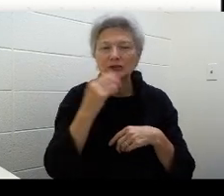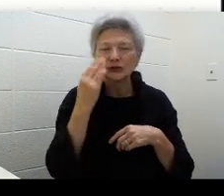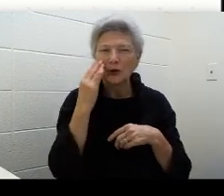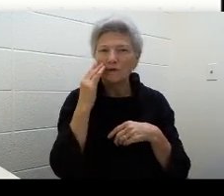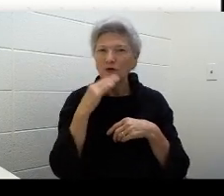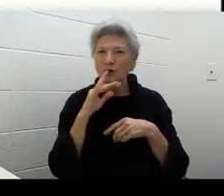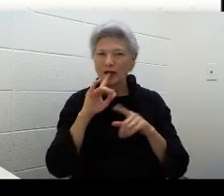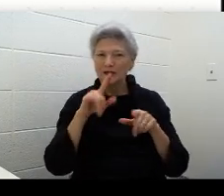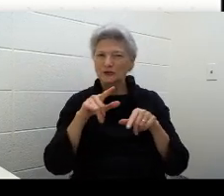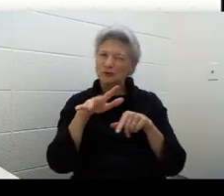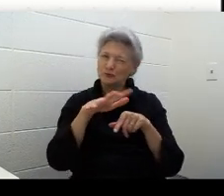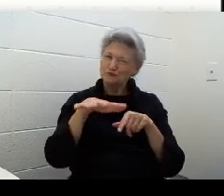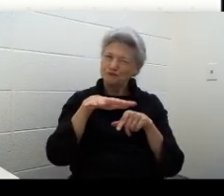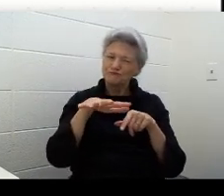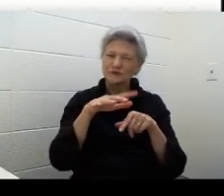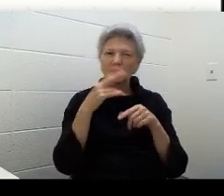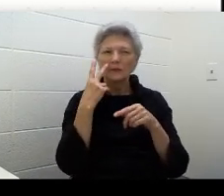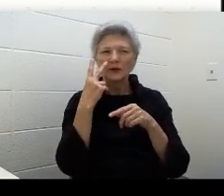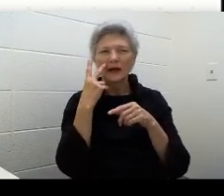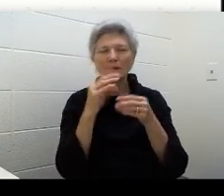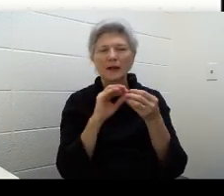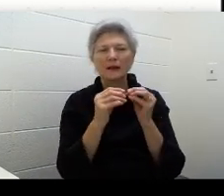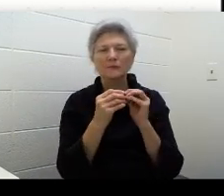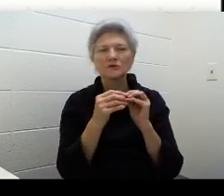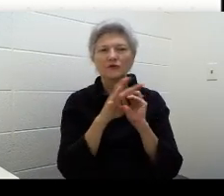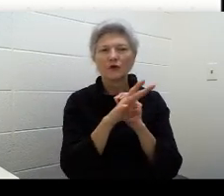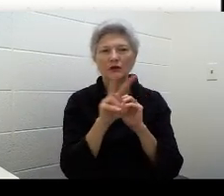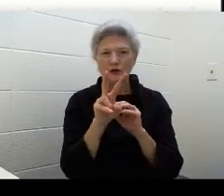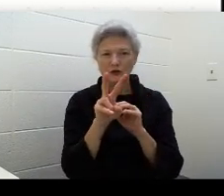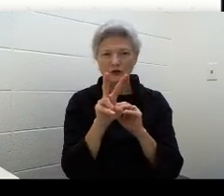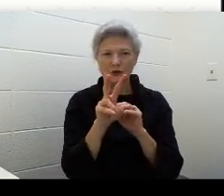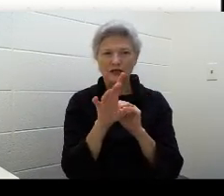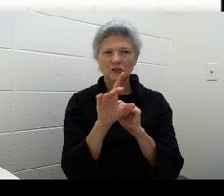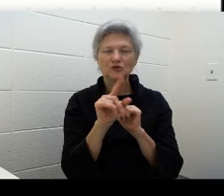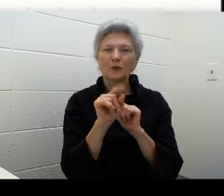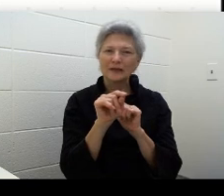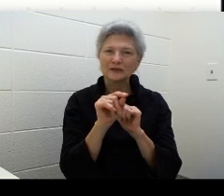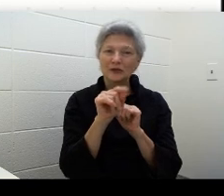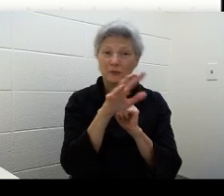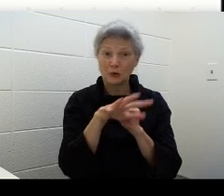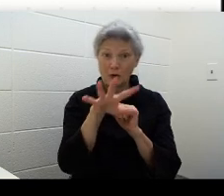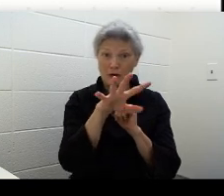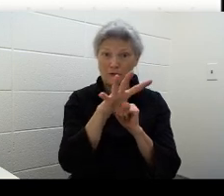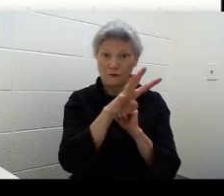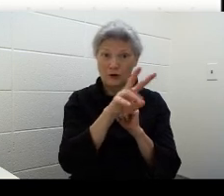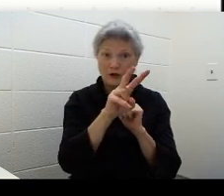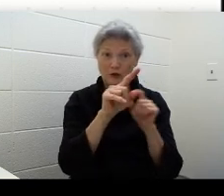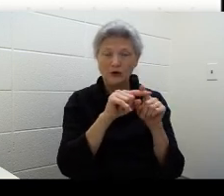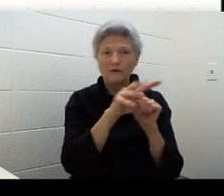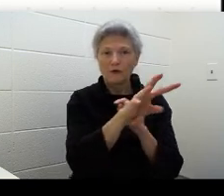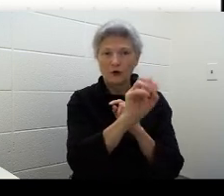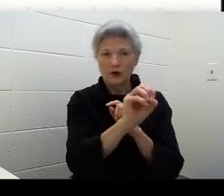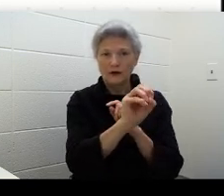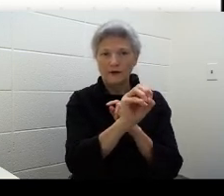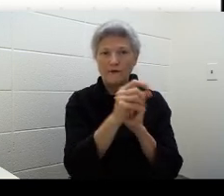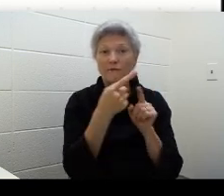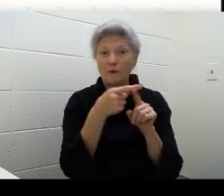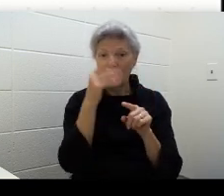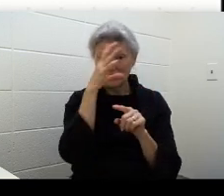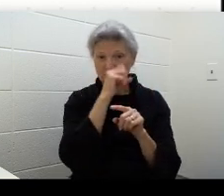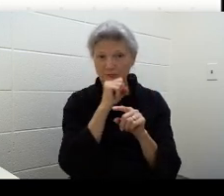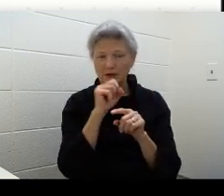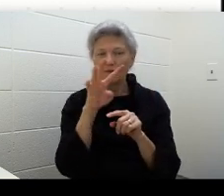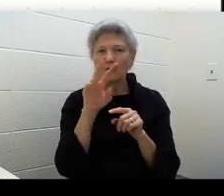answer is reasonable. So I'm looking at my numbers 42 and 20. So I'm going to round 42 to 40 for my estimate. So